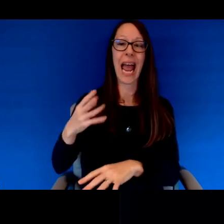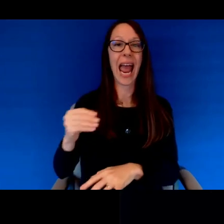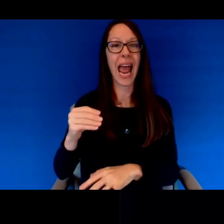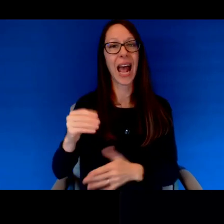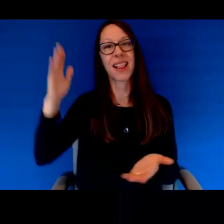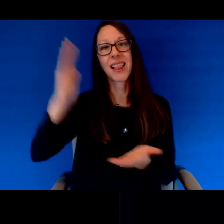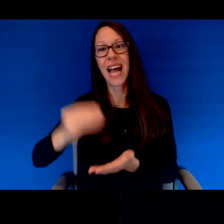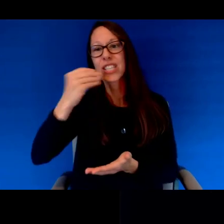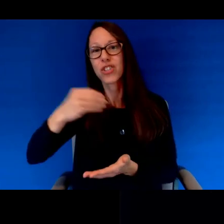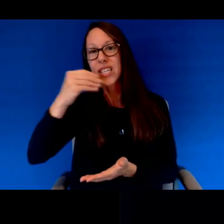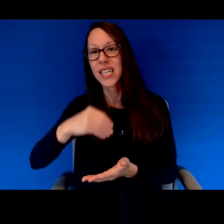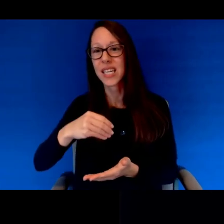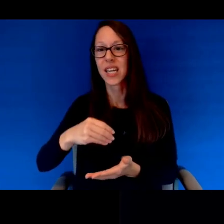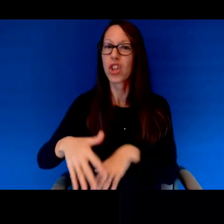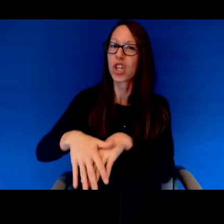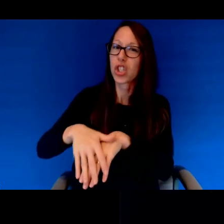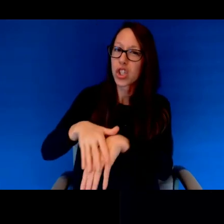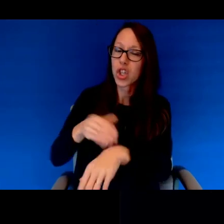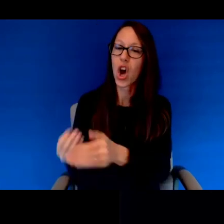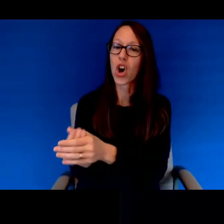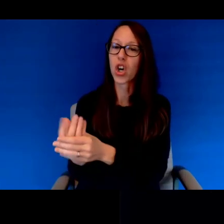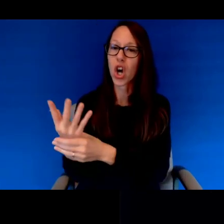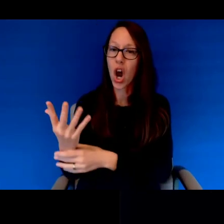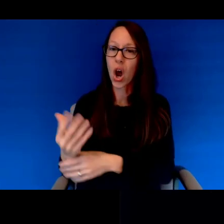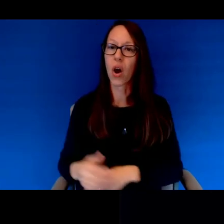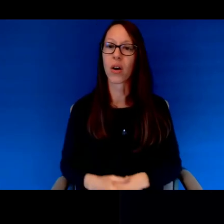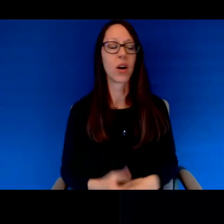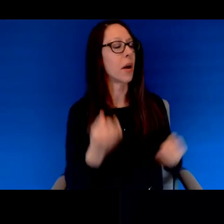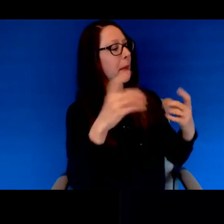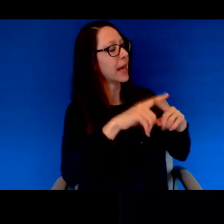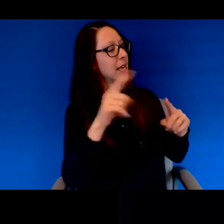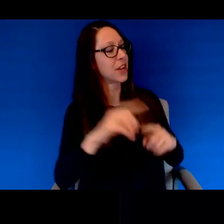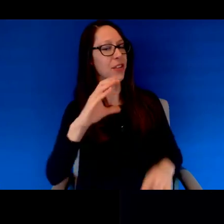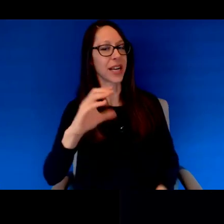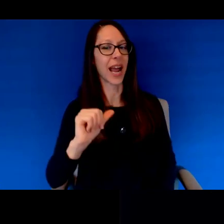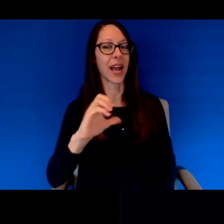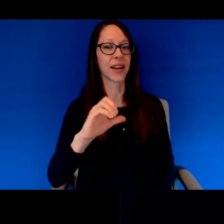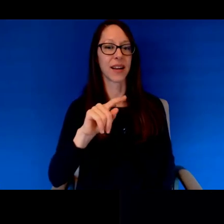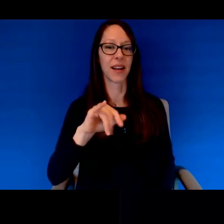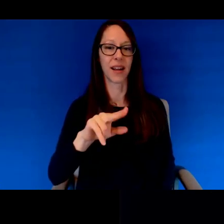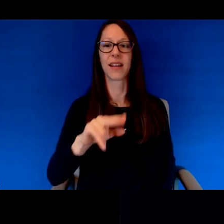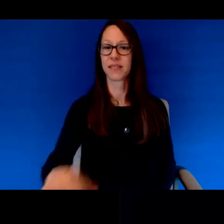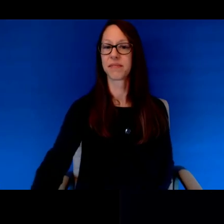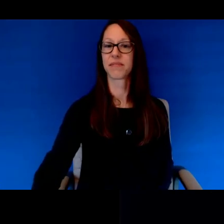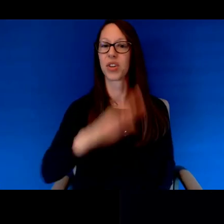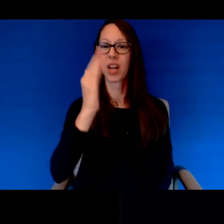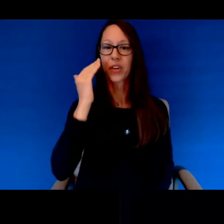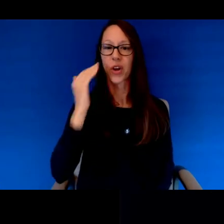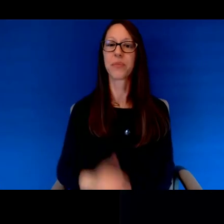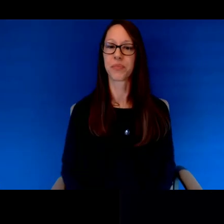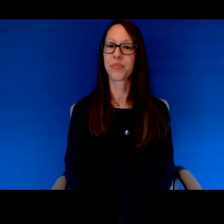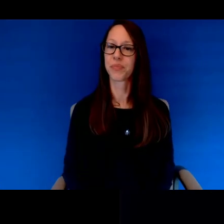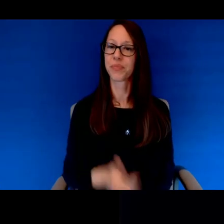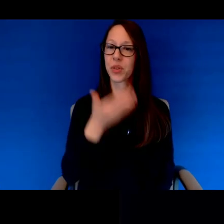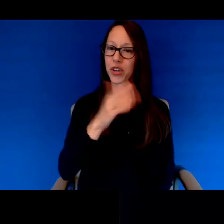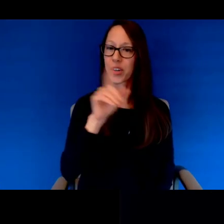be too slow growing. I'm not sure. Yeah. There's so many different cacti. They, Hmm. you never know. Yeah. Really good